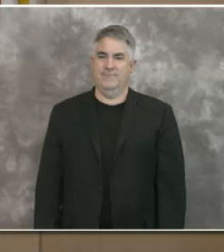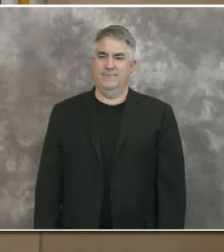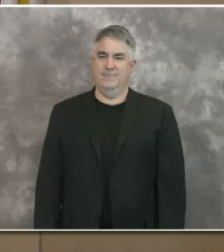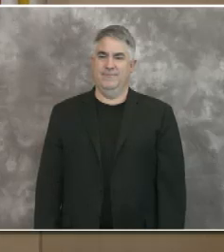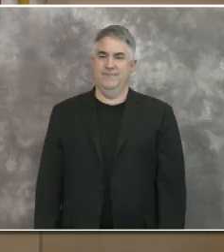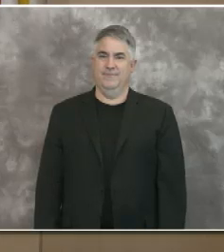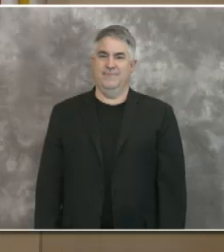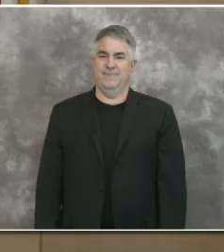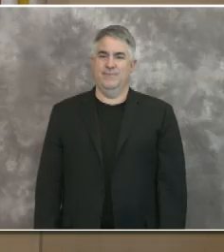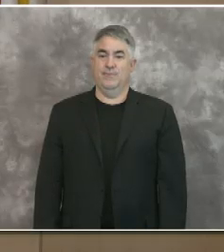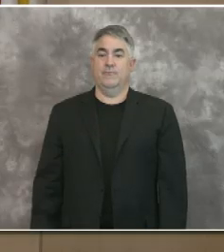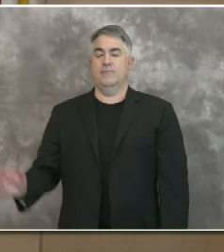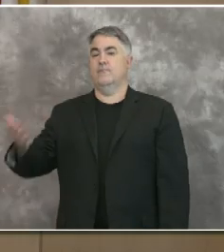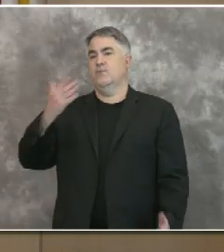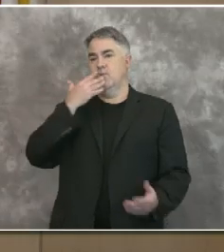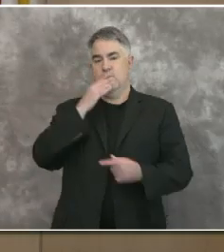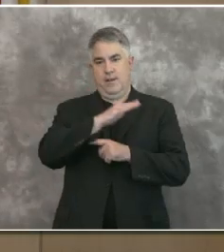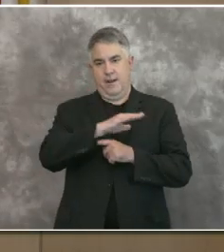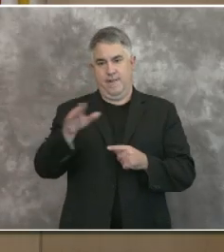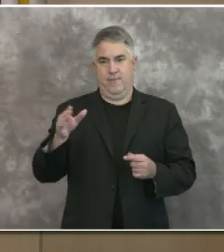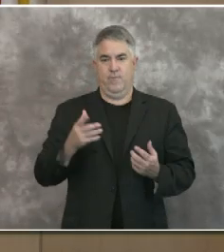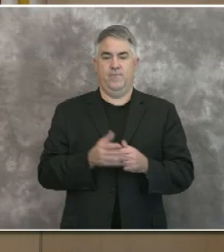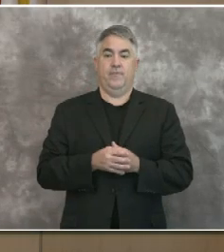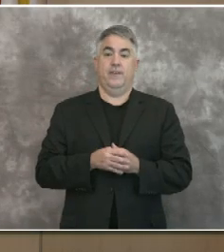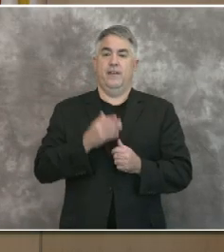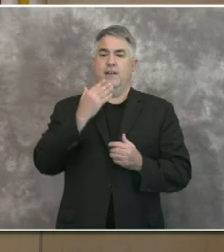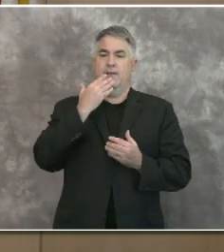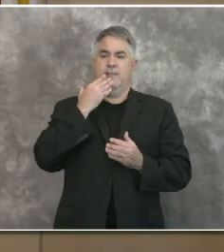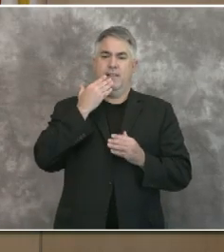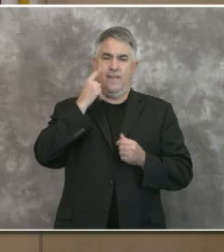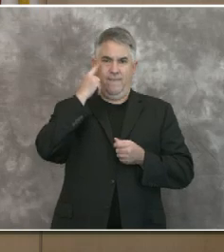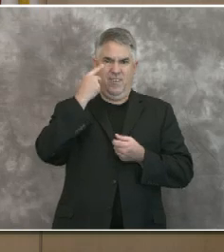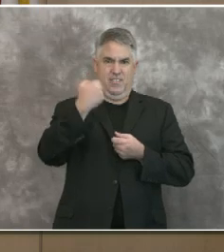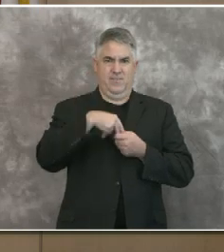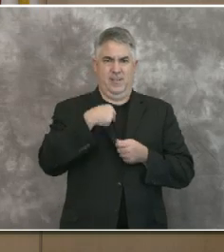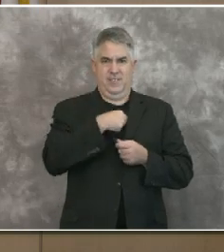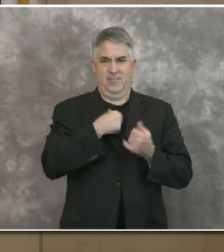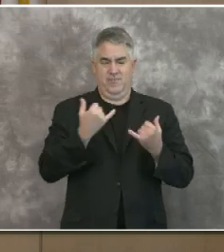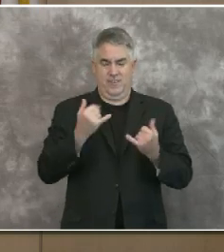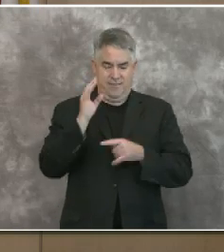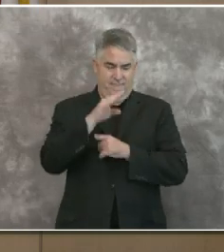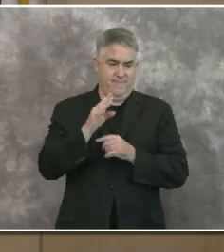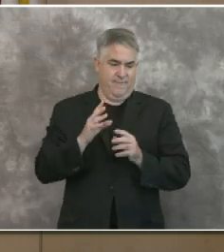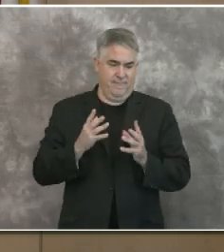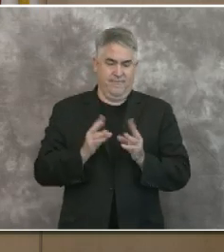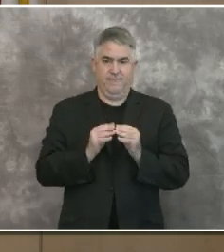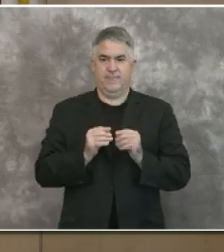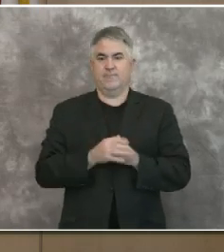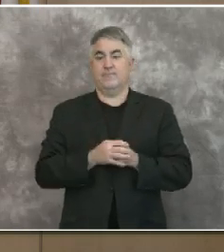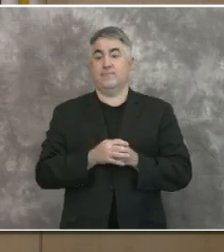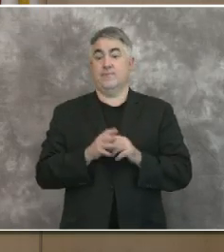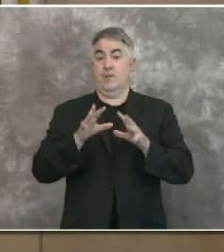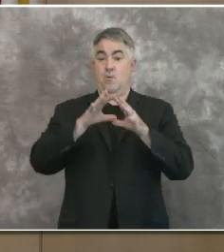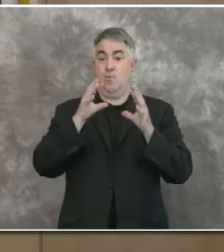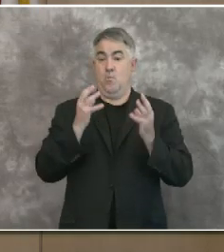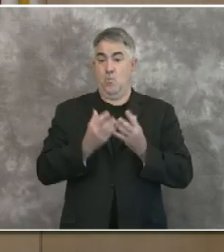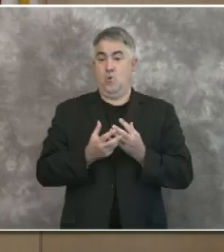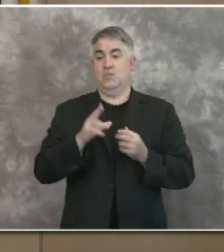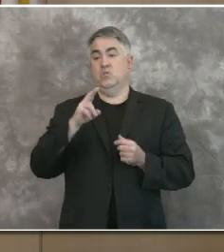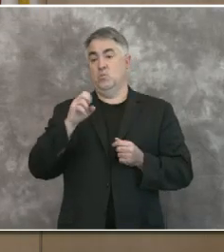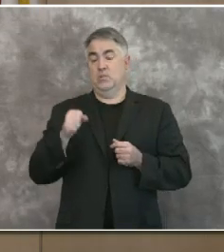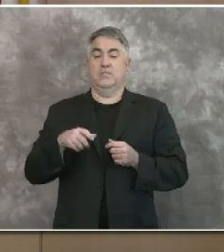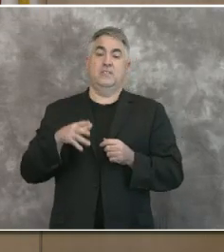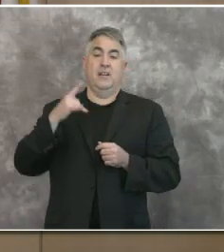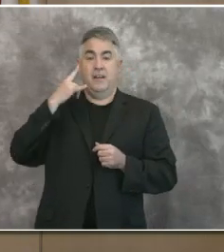So good afternoon, everyone, and thank you for joining us for this afternoon's briefing. The global, national, and state statistics, as always,